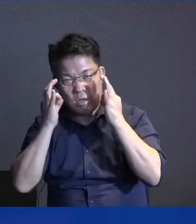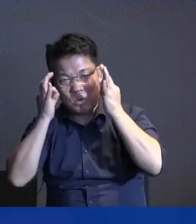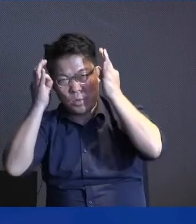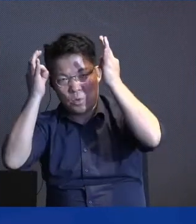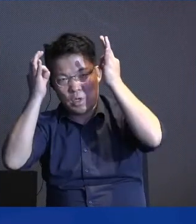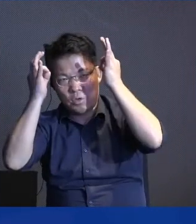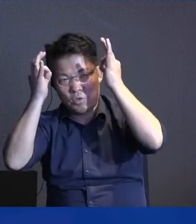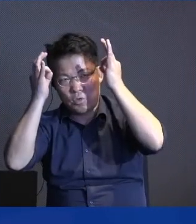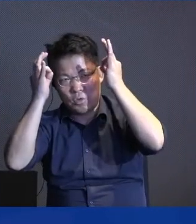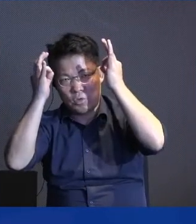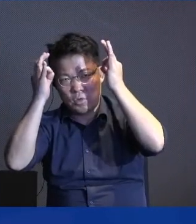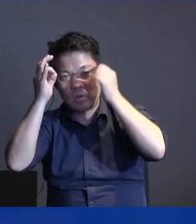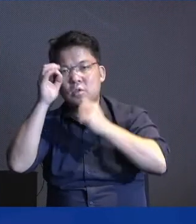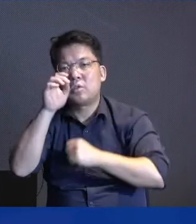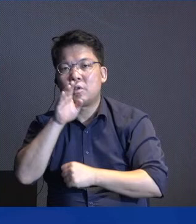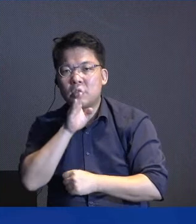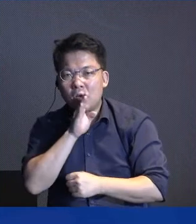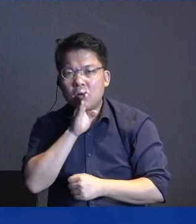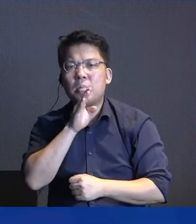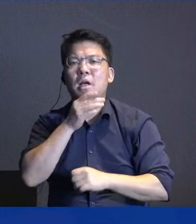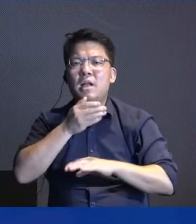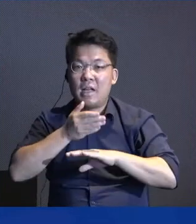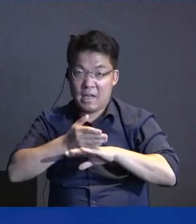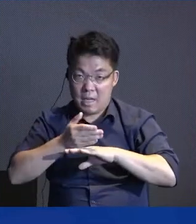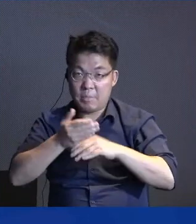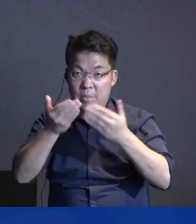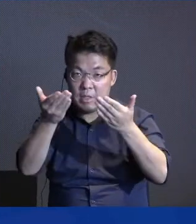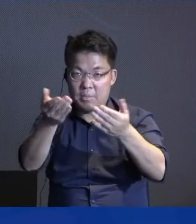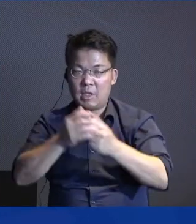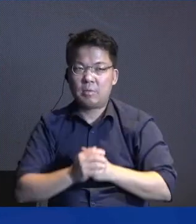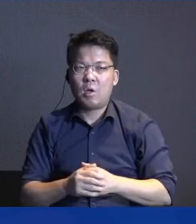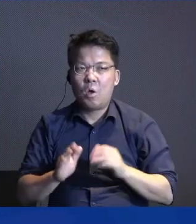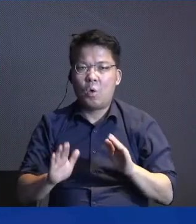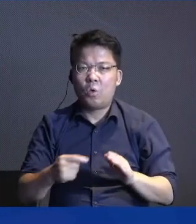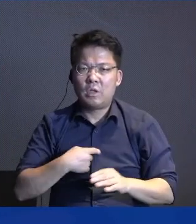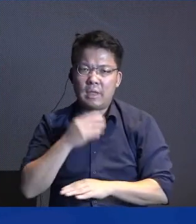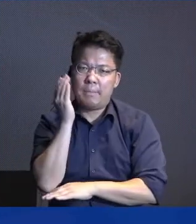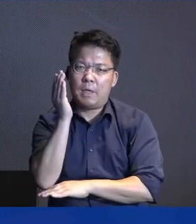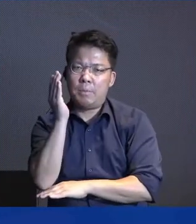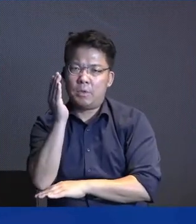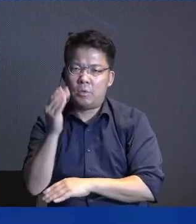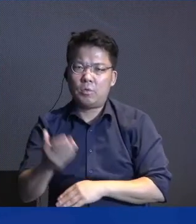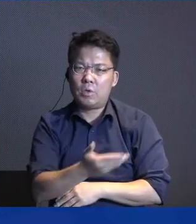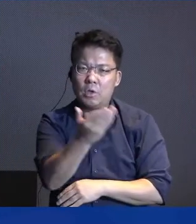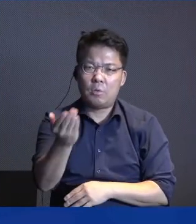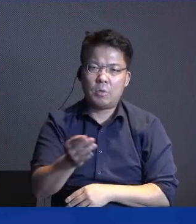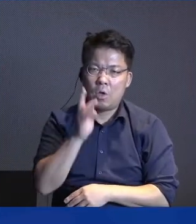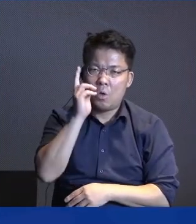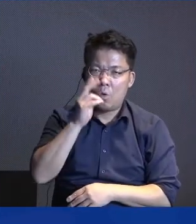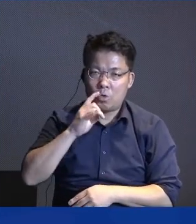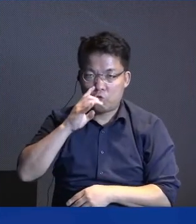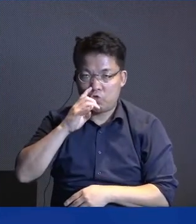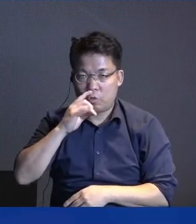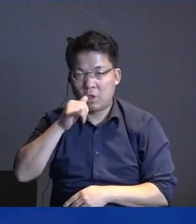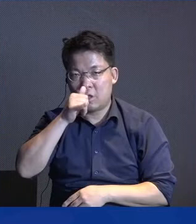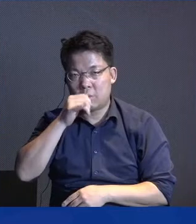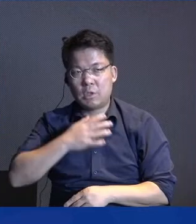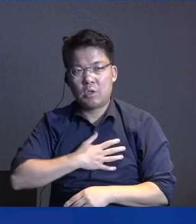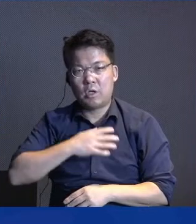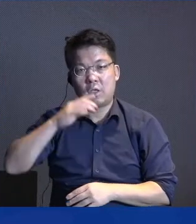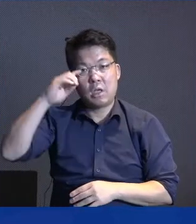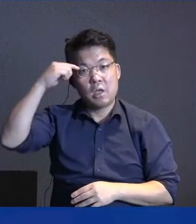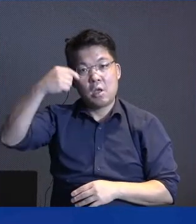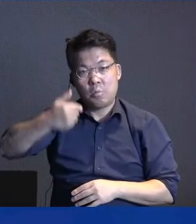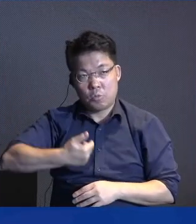to hearing from you all what you think and what you suggest. I thank you for your attention. Thank